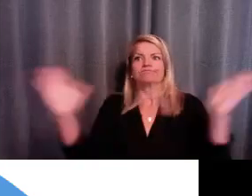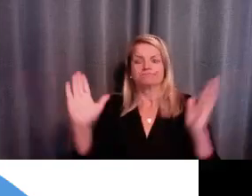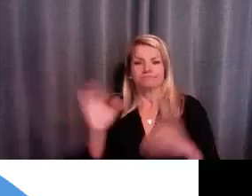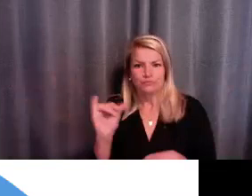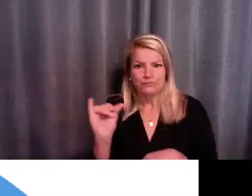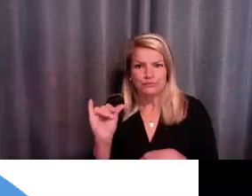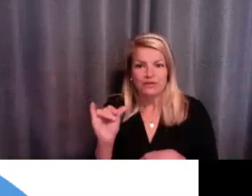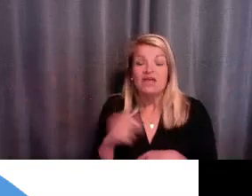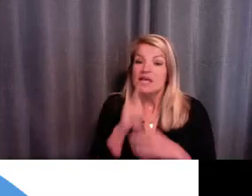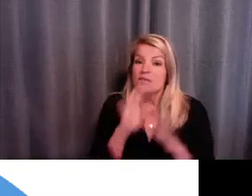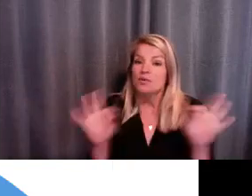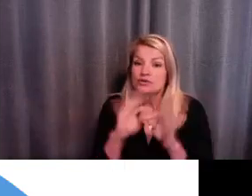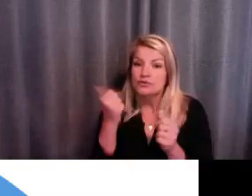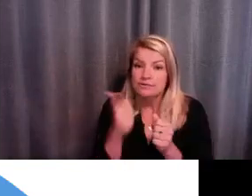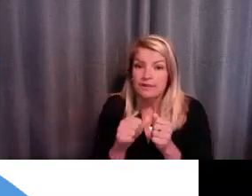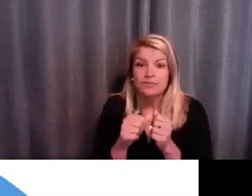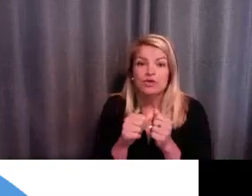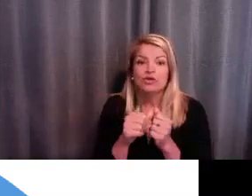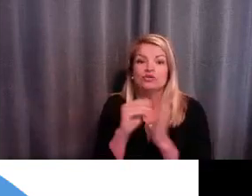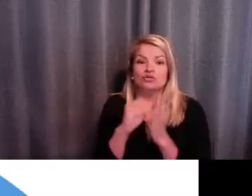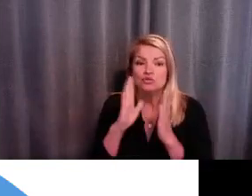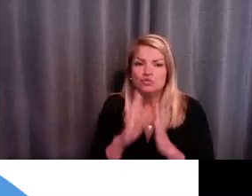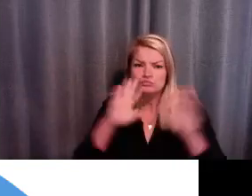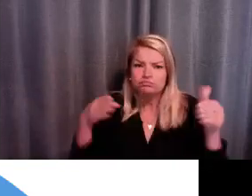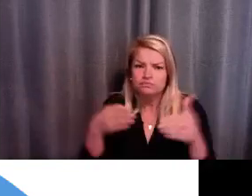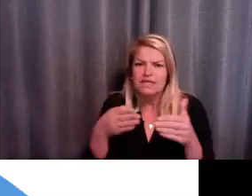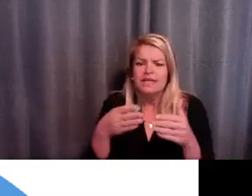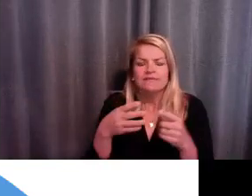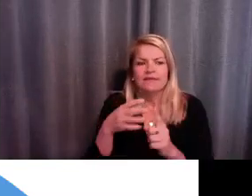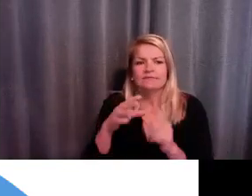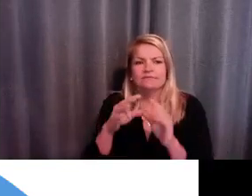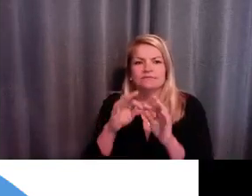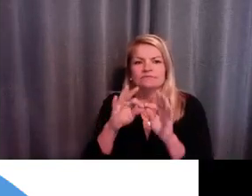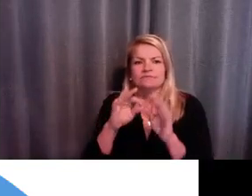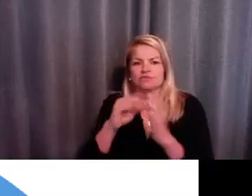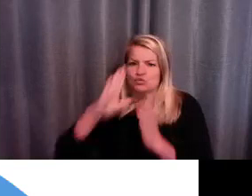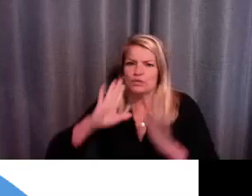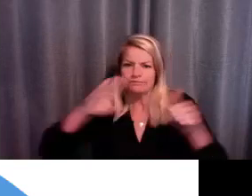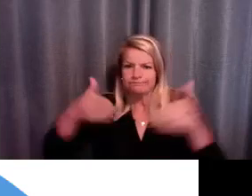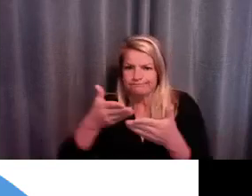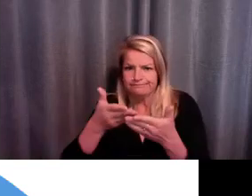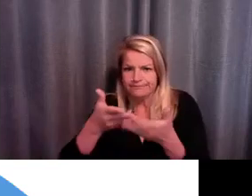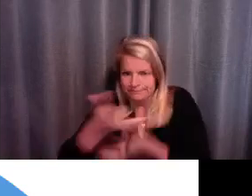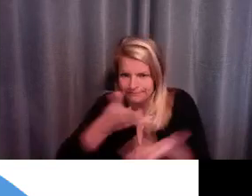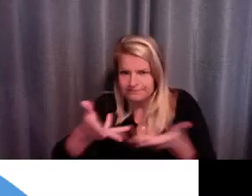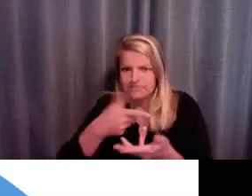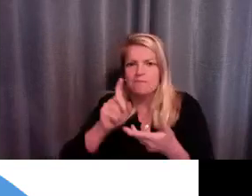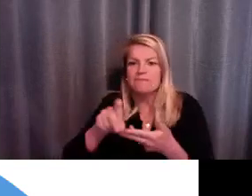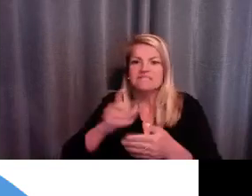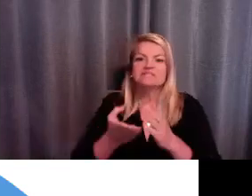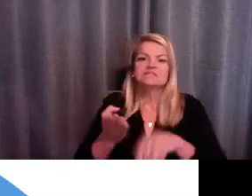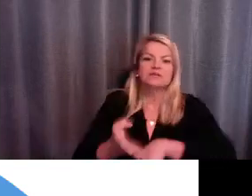important to consider student preferred materials and activities, and that purpose is to increase student engagement and